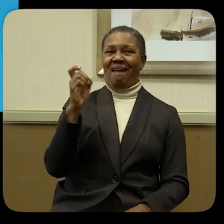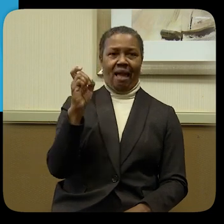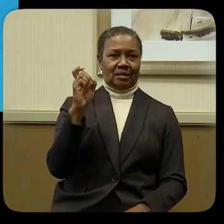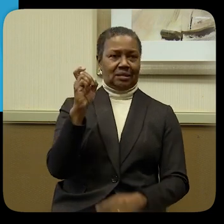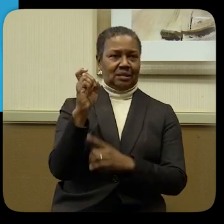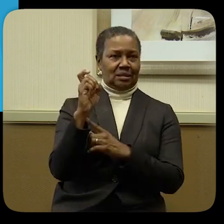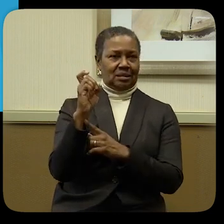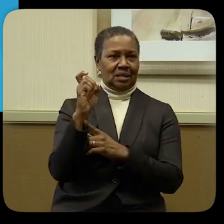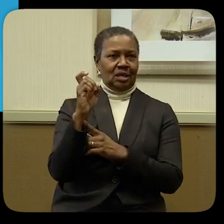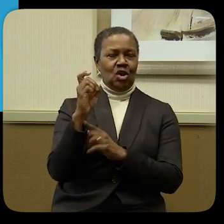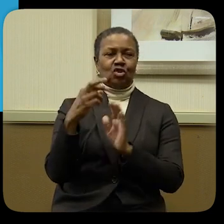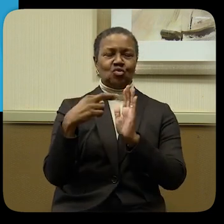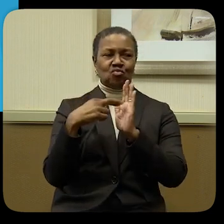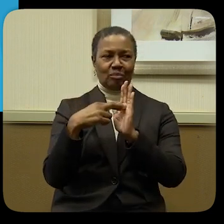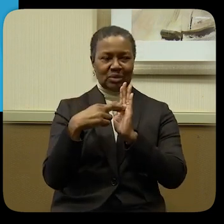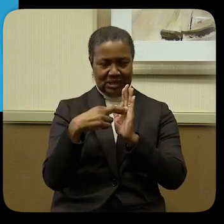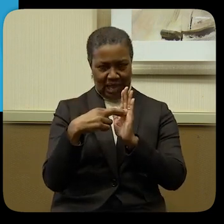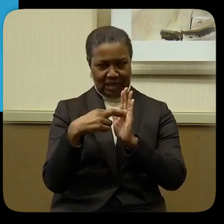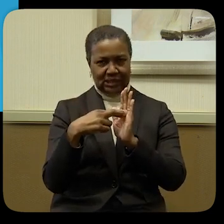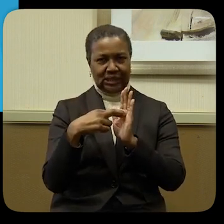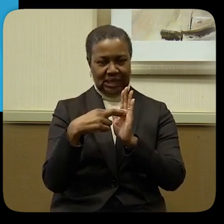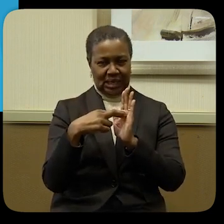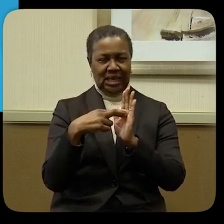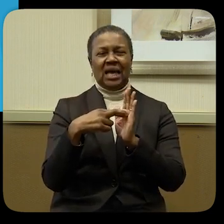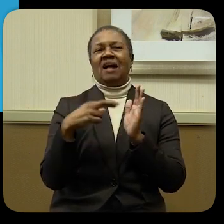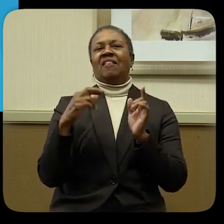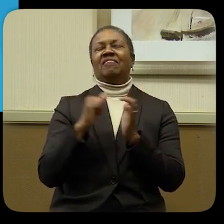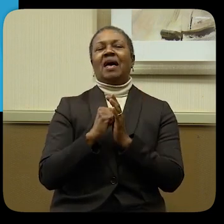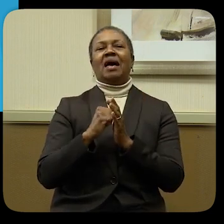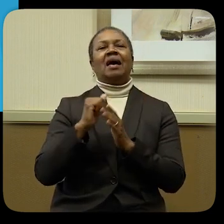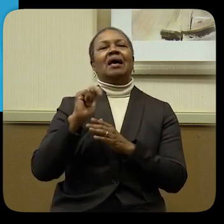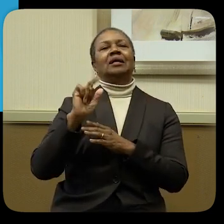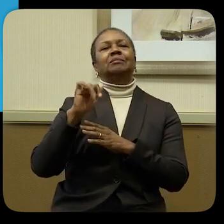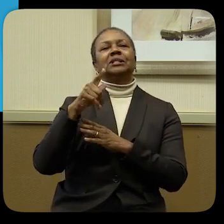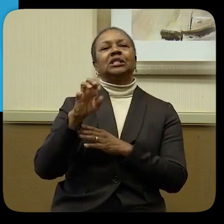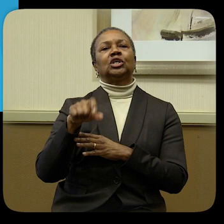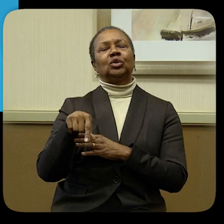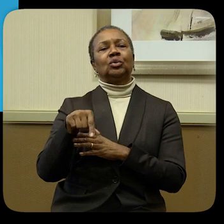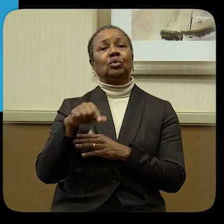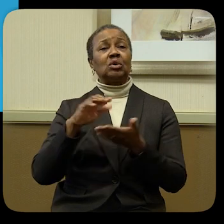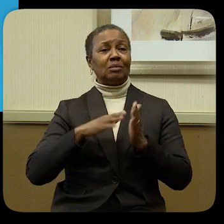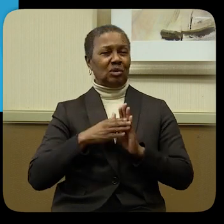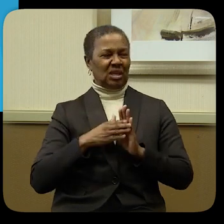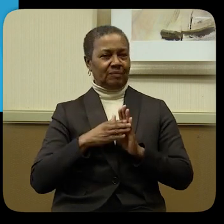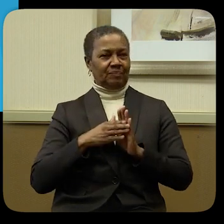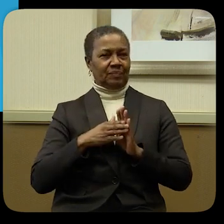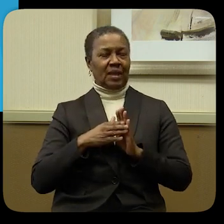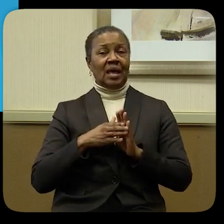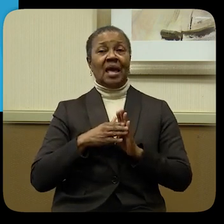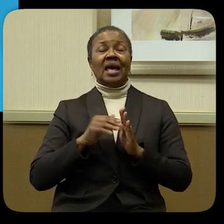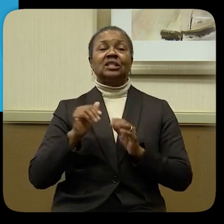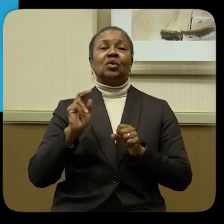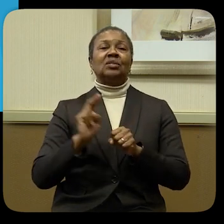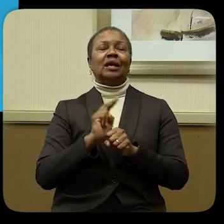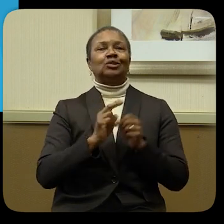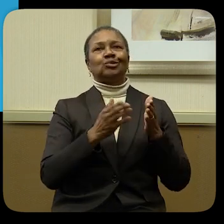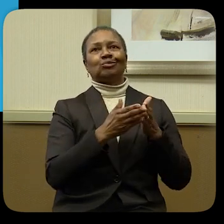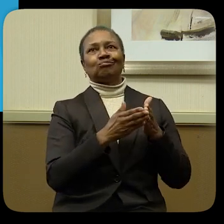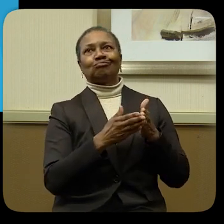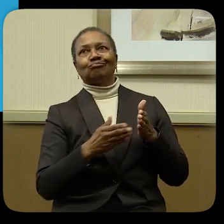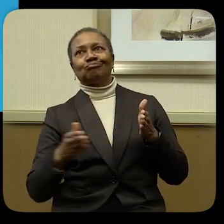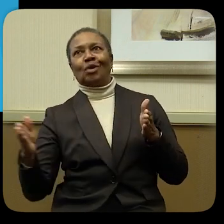represent the queer Latino community. So people use different words depending on where they are throughout the US, throughout the